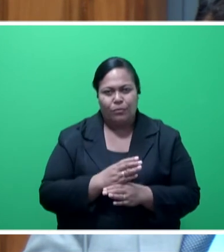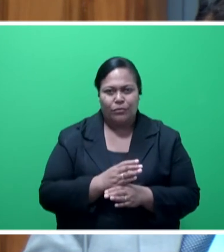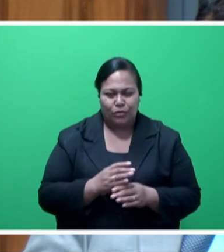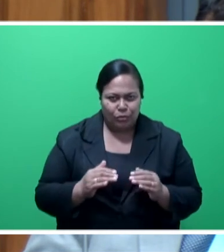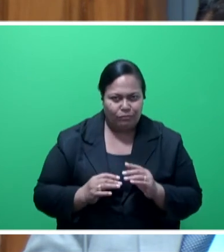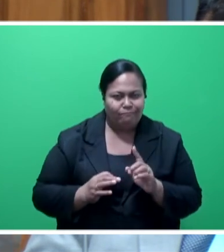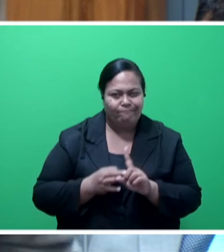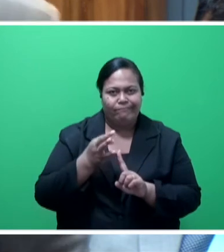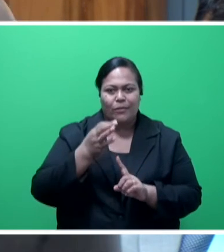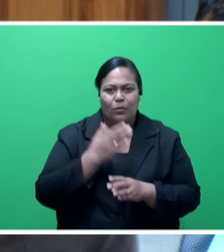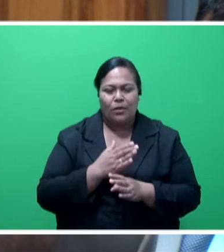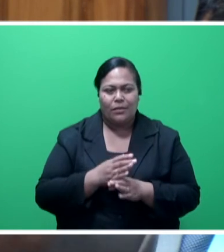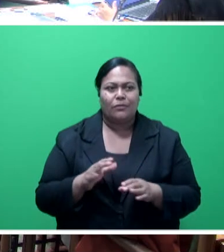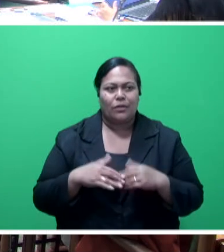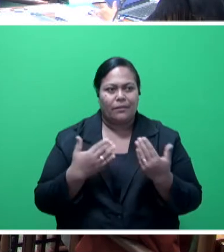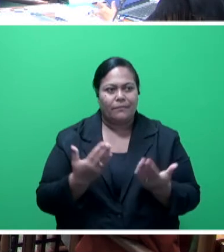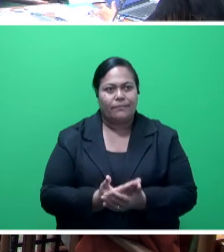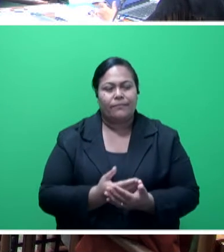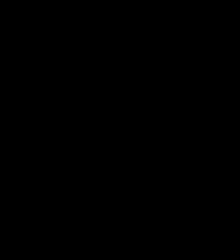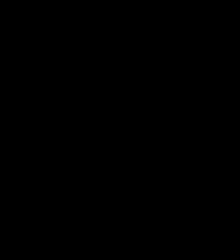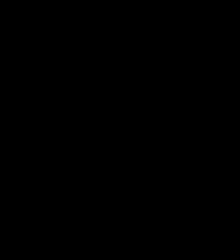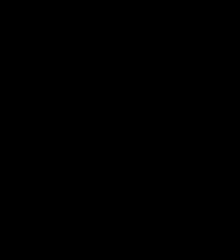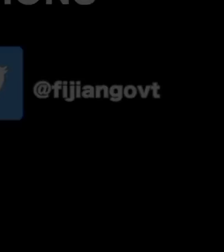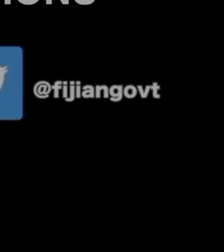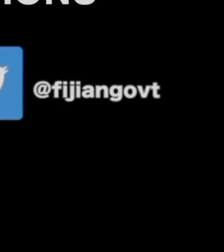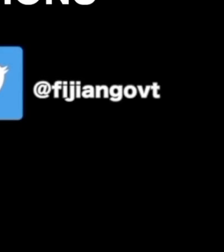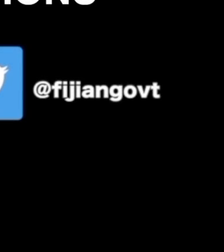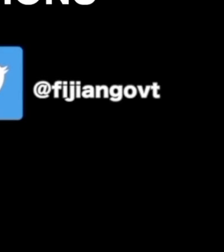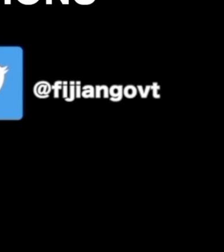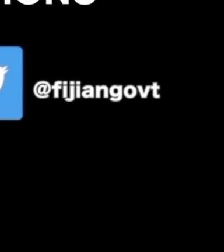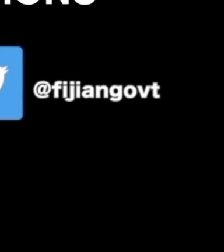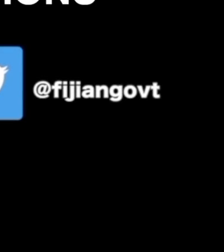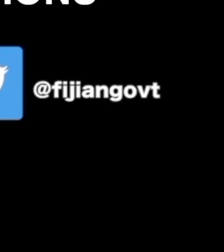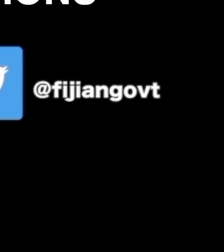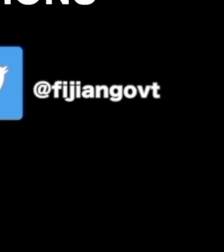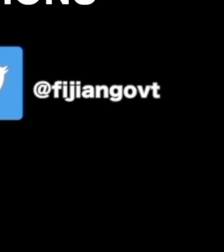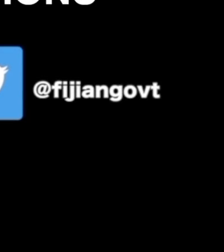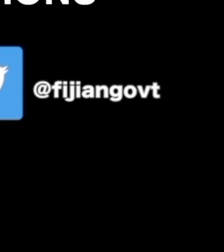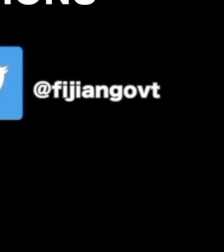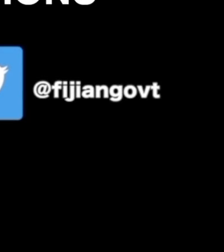effectively. Thank you.